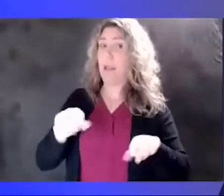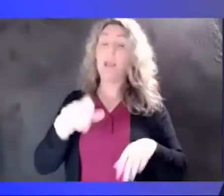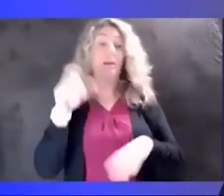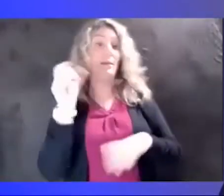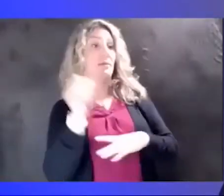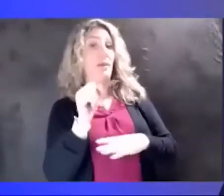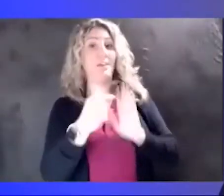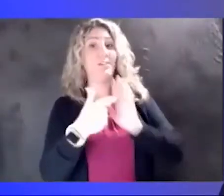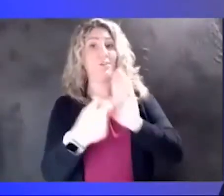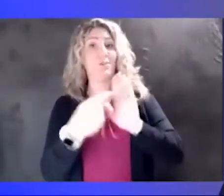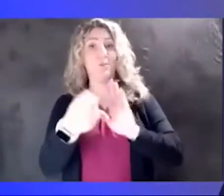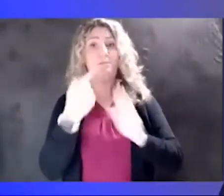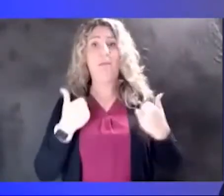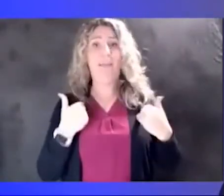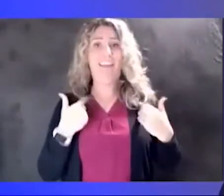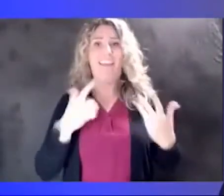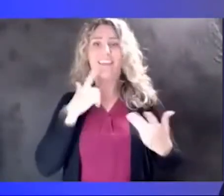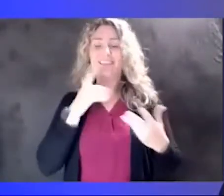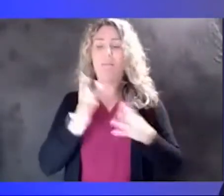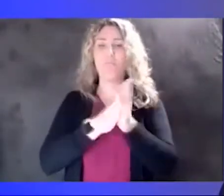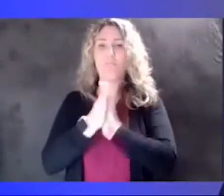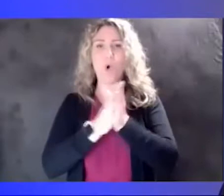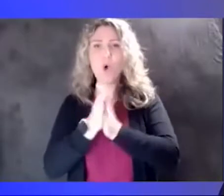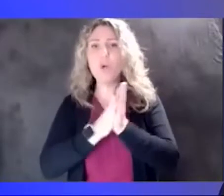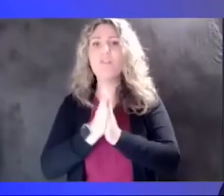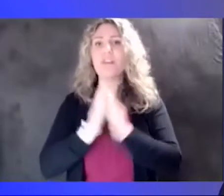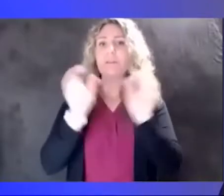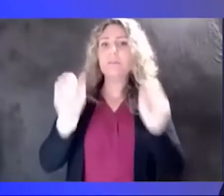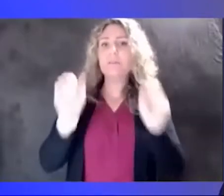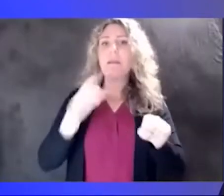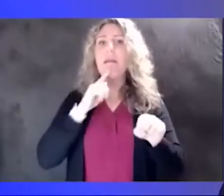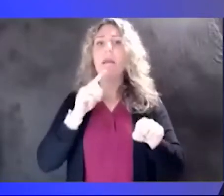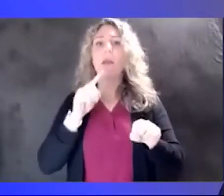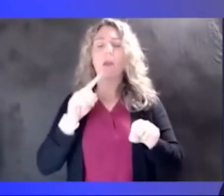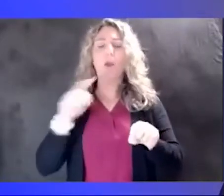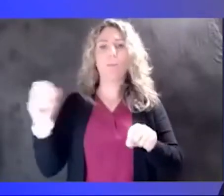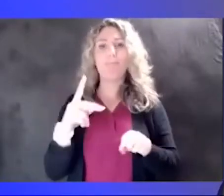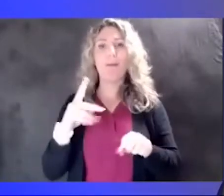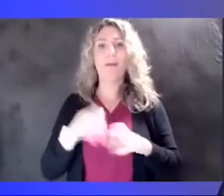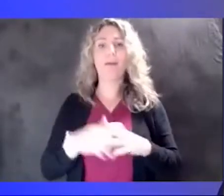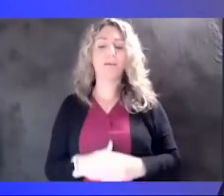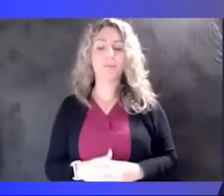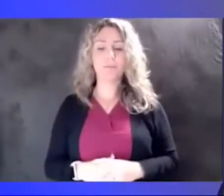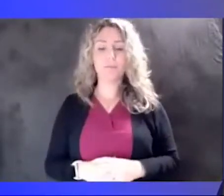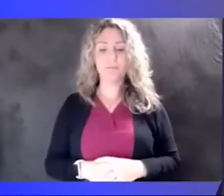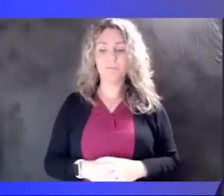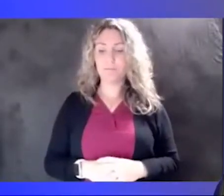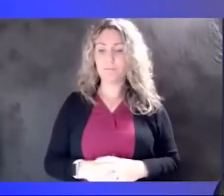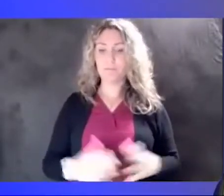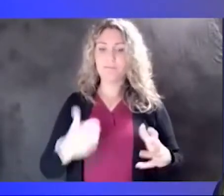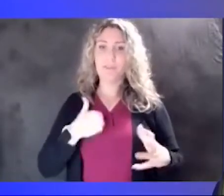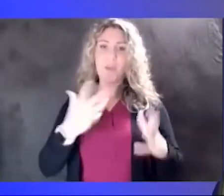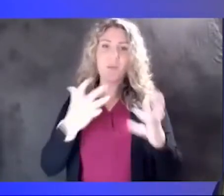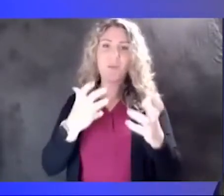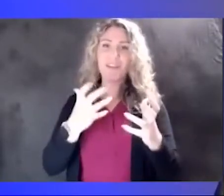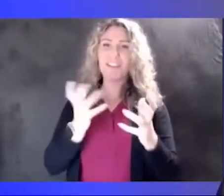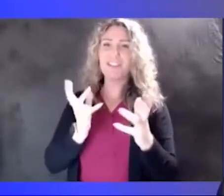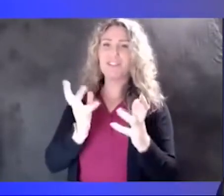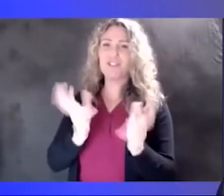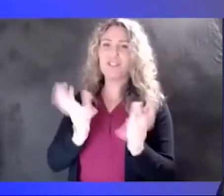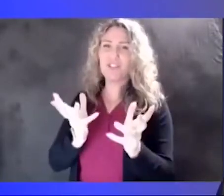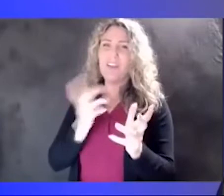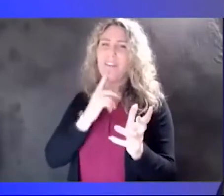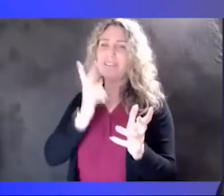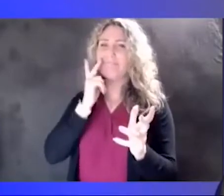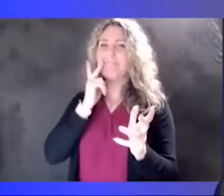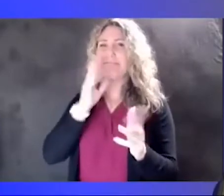got the discipline and the motivation to kind of resume that. I think I'd want to chat with and seeing where he is. Is cold turkey right